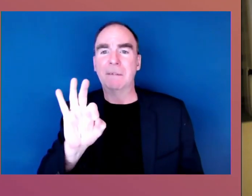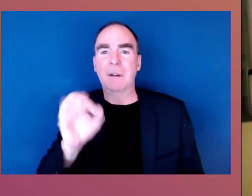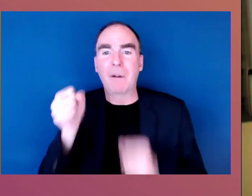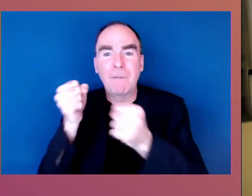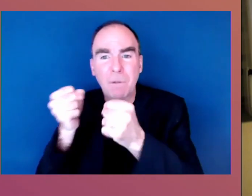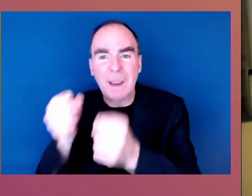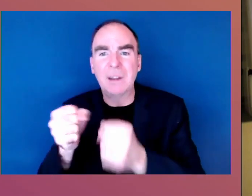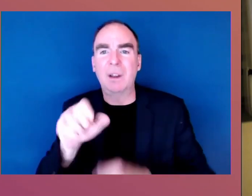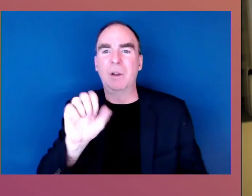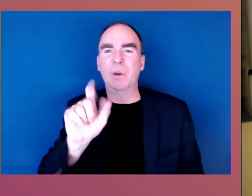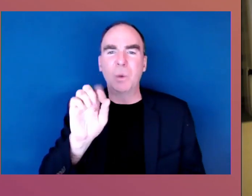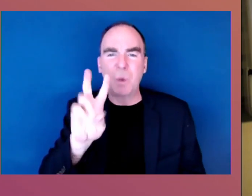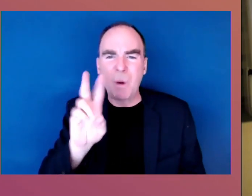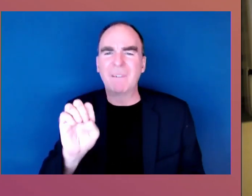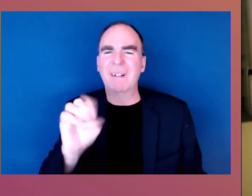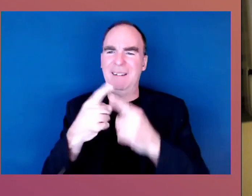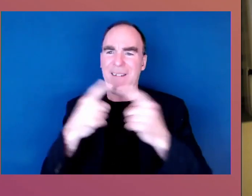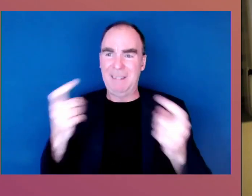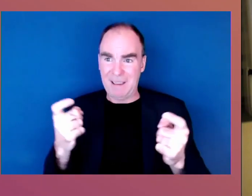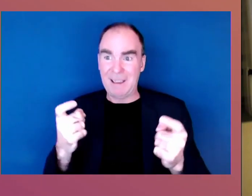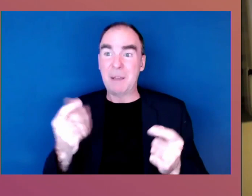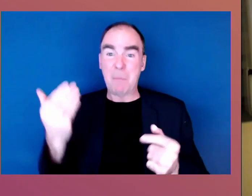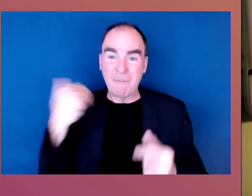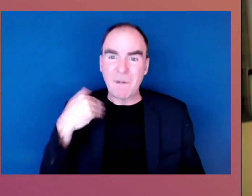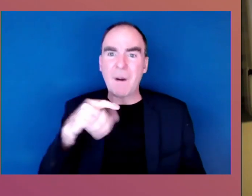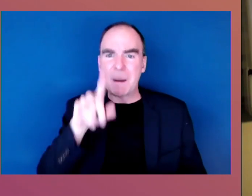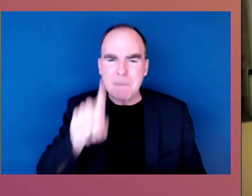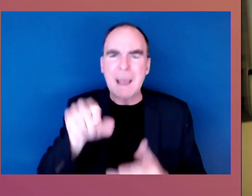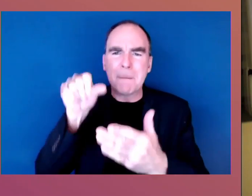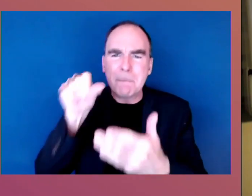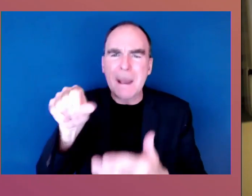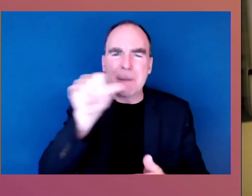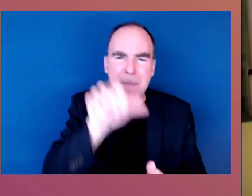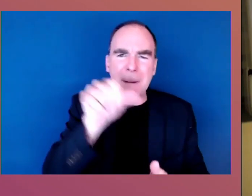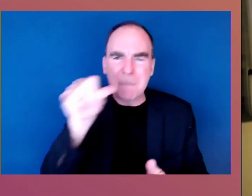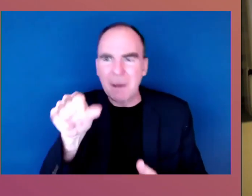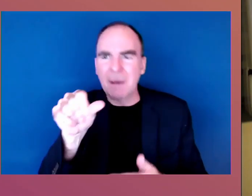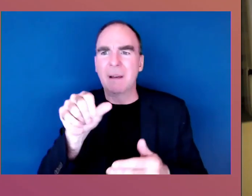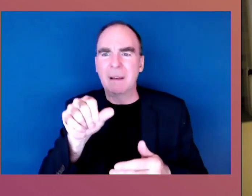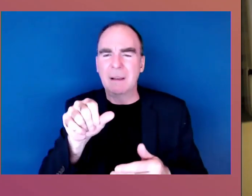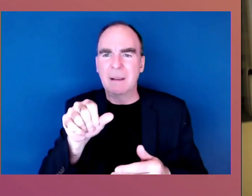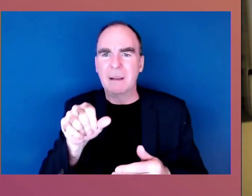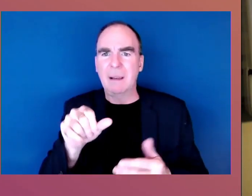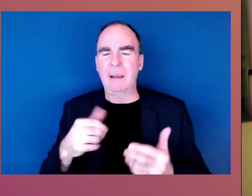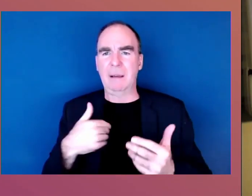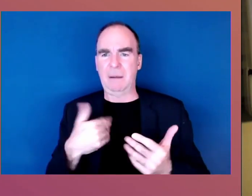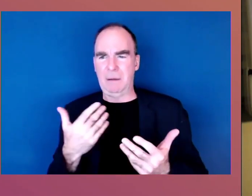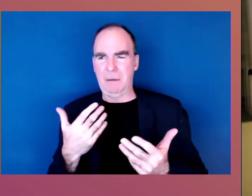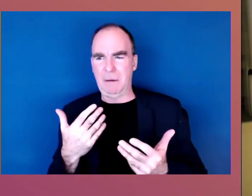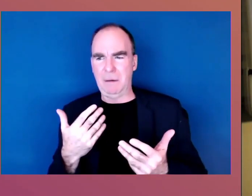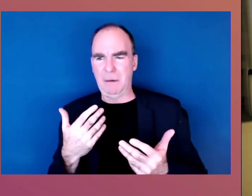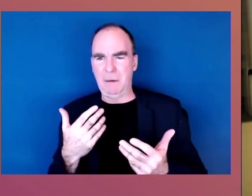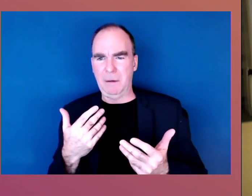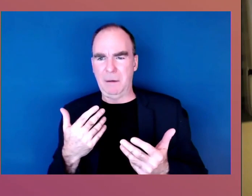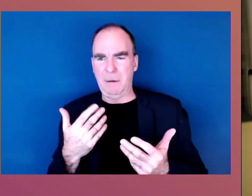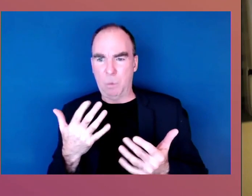touch panels of home appliances. Then I read the label to see if it is bake or broiler, turning up